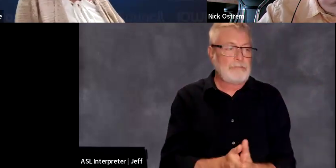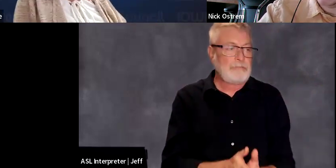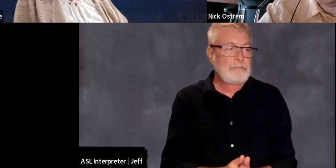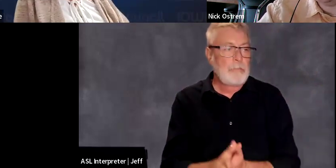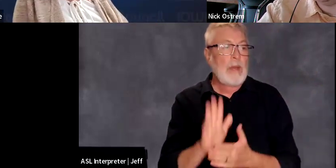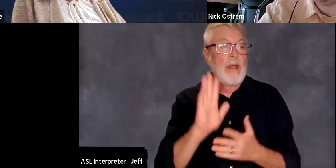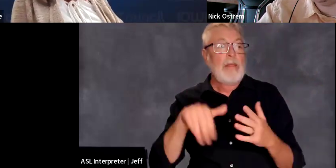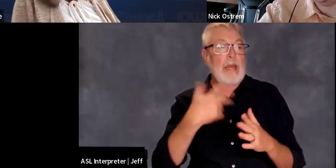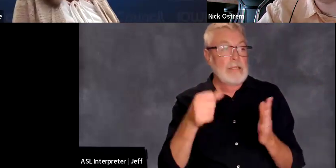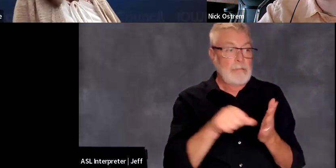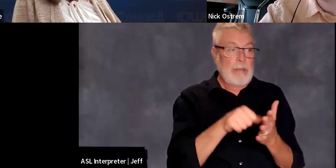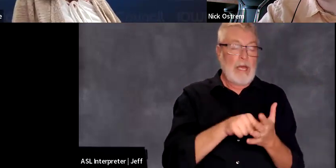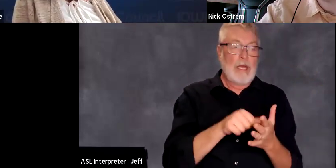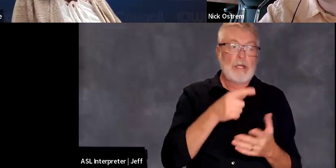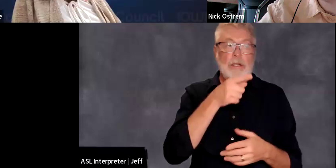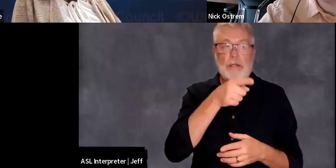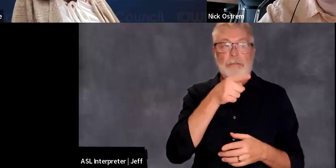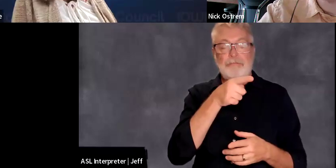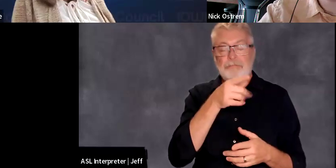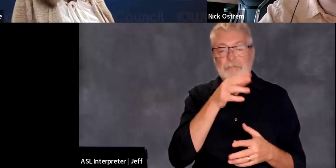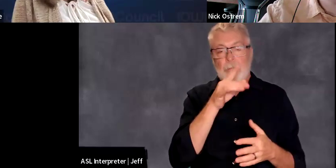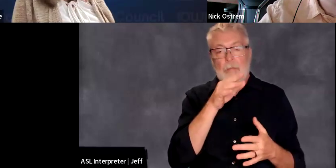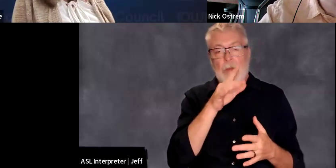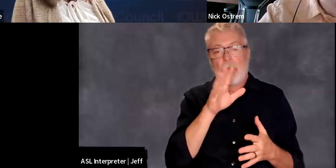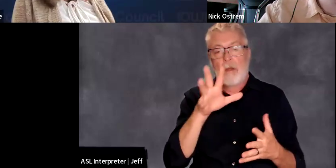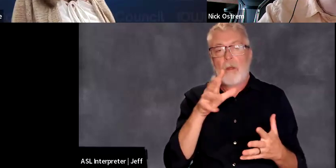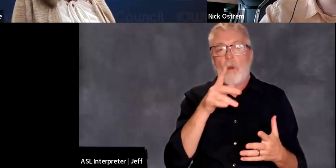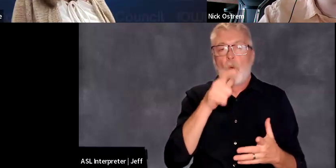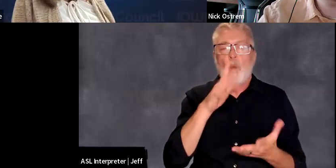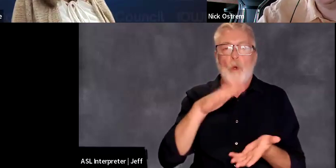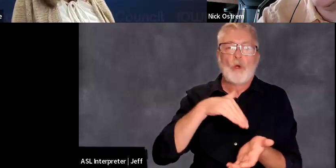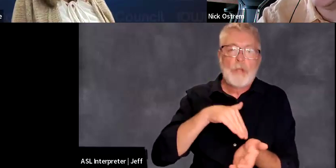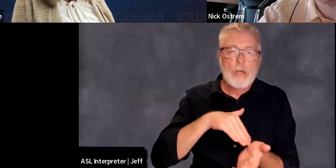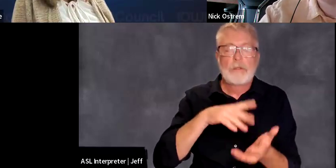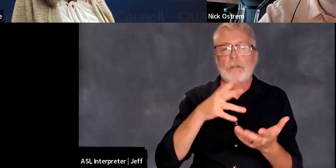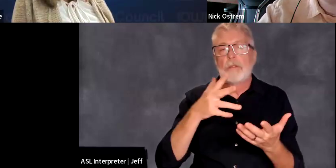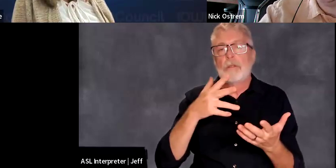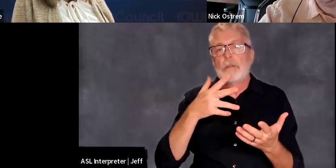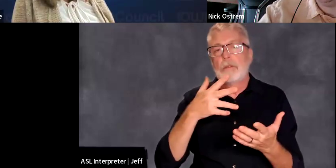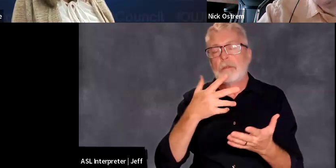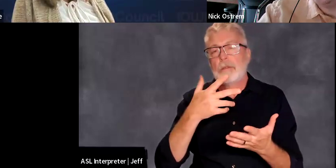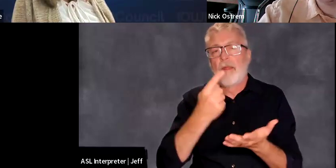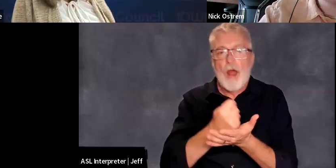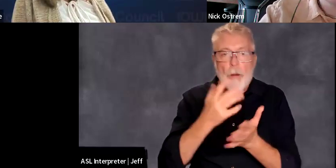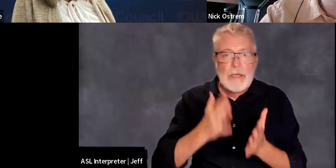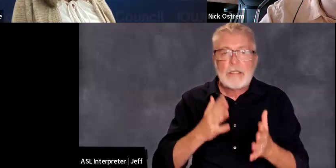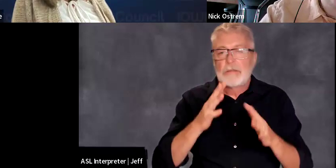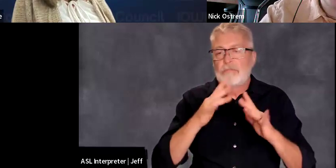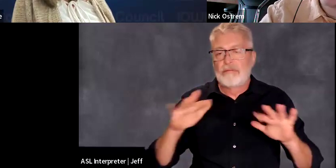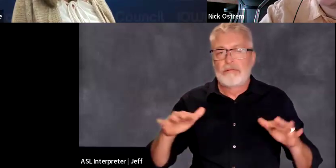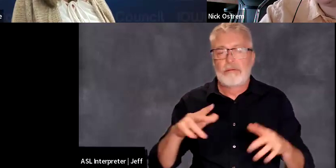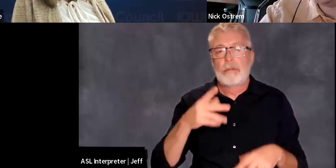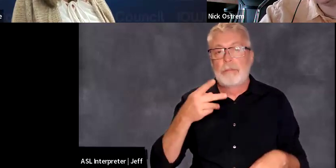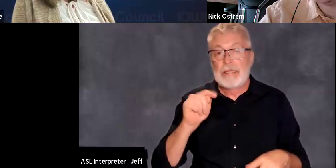the next page is going to be your healthcare provider information. So, when I said you can